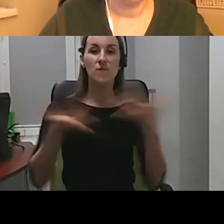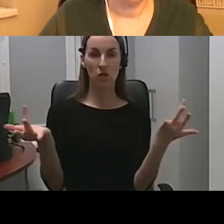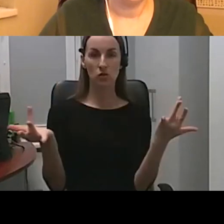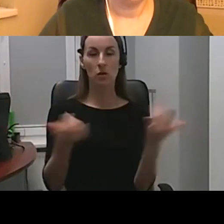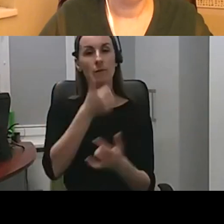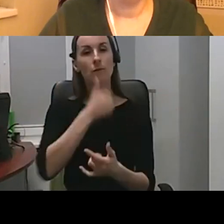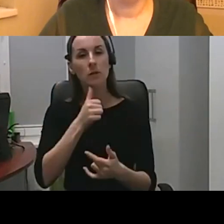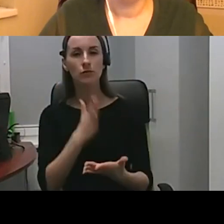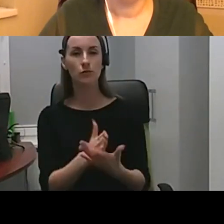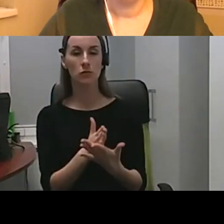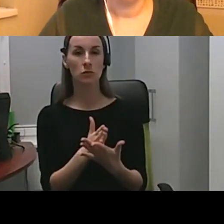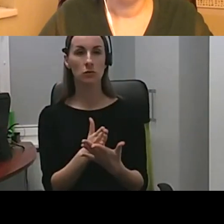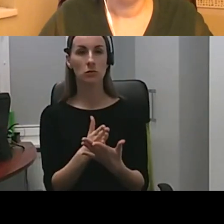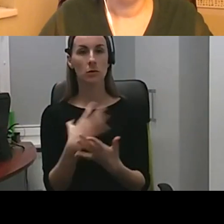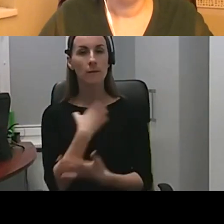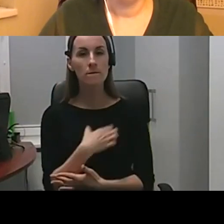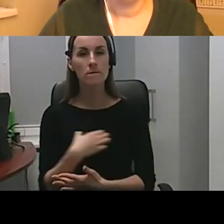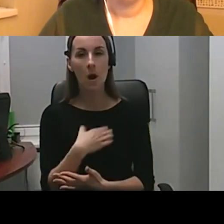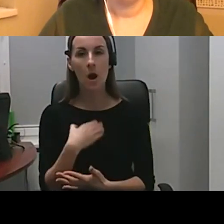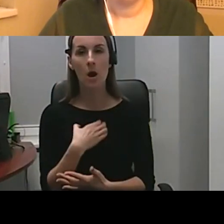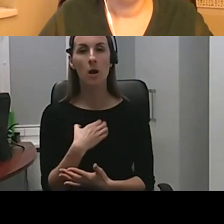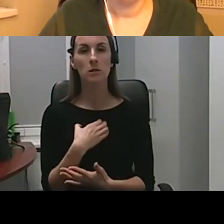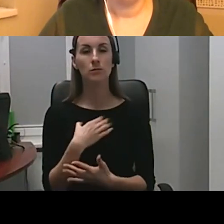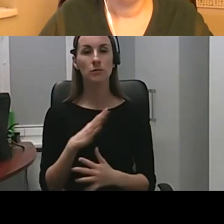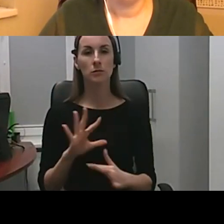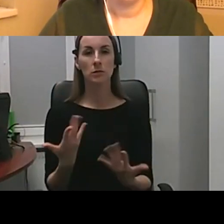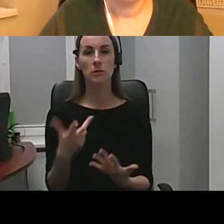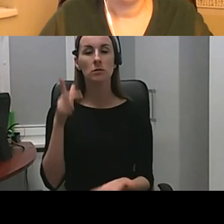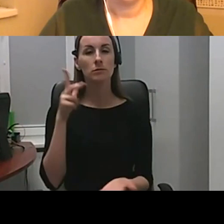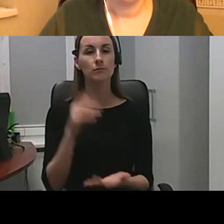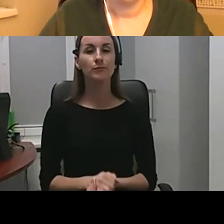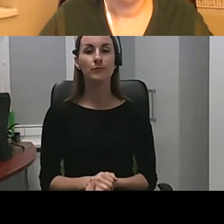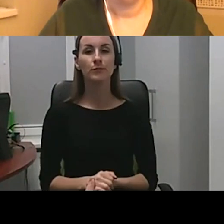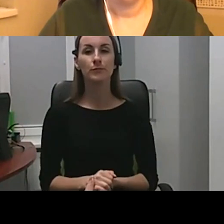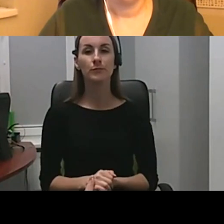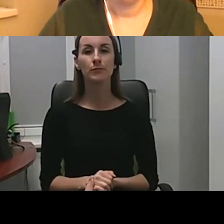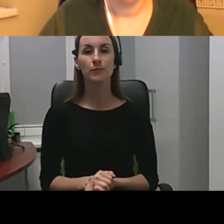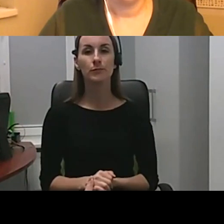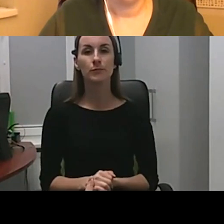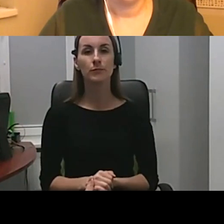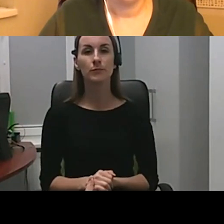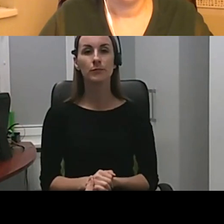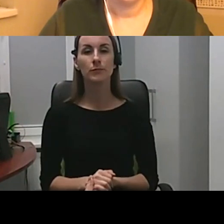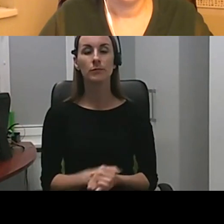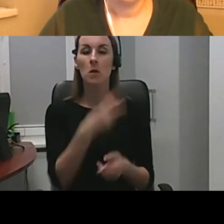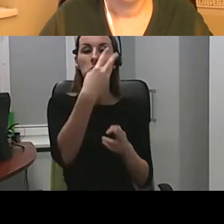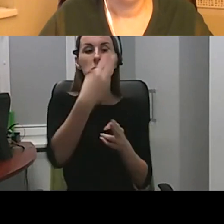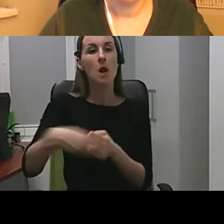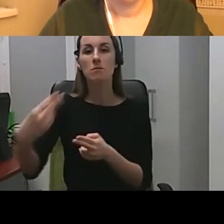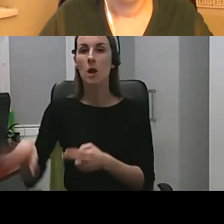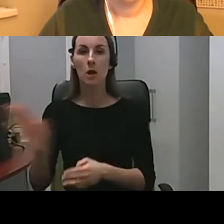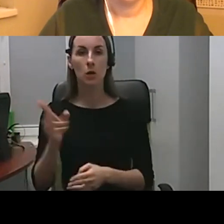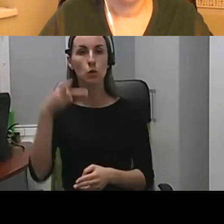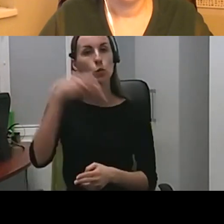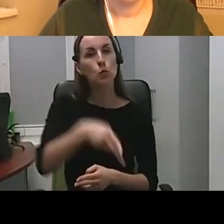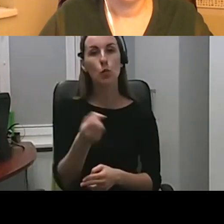to make sure that we do not end up as we ended up in 2011, when Belarus was